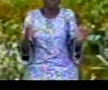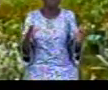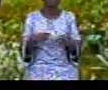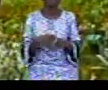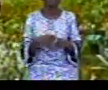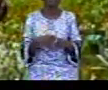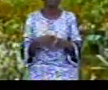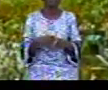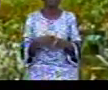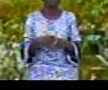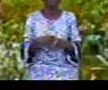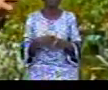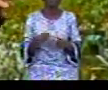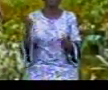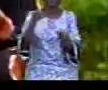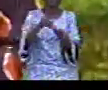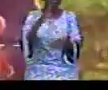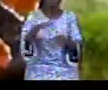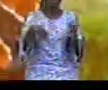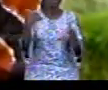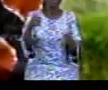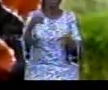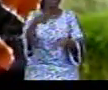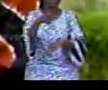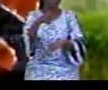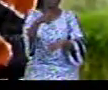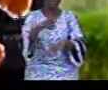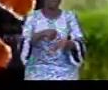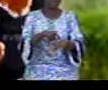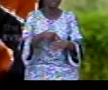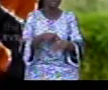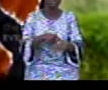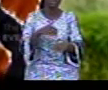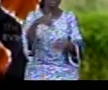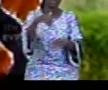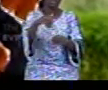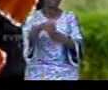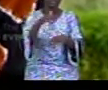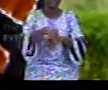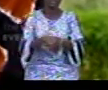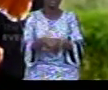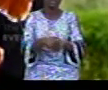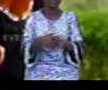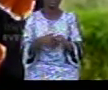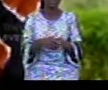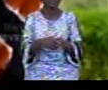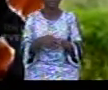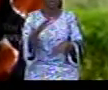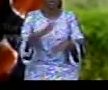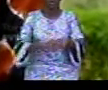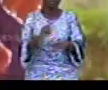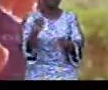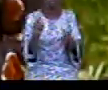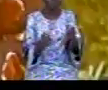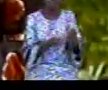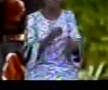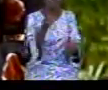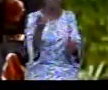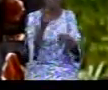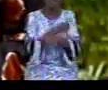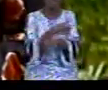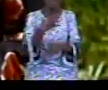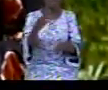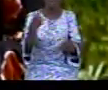than 10 times in the night. But on the 25th, the first day of the crusade, I